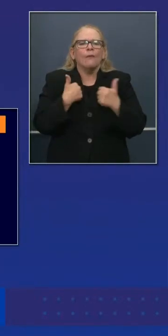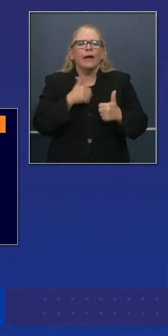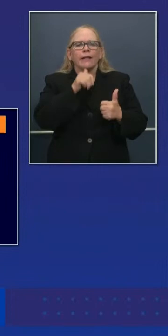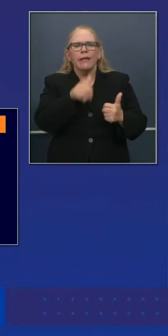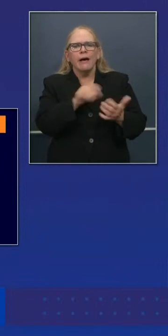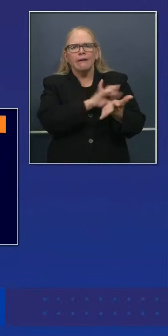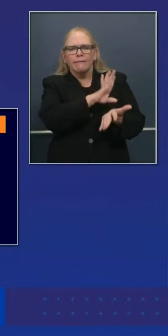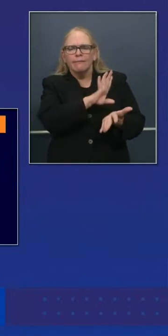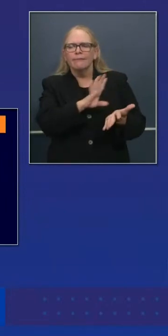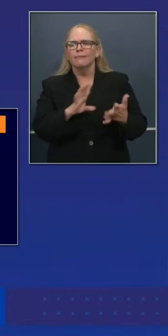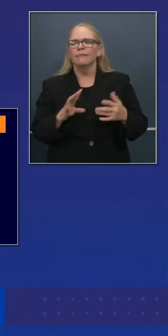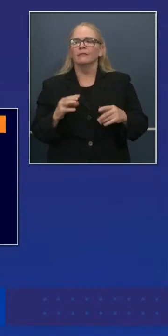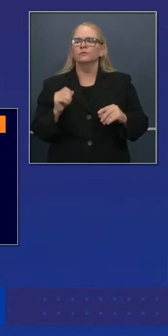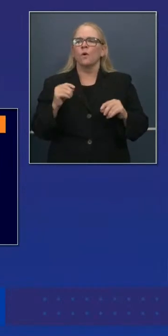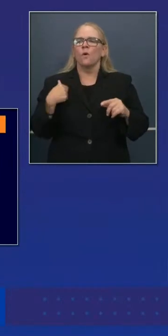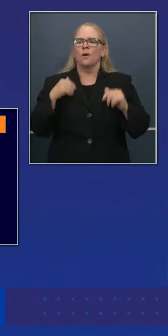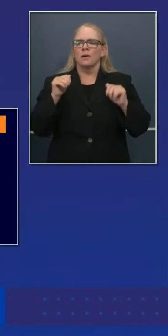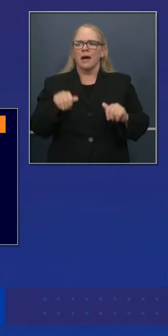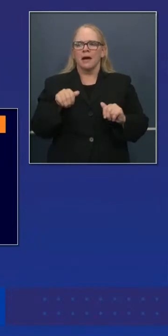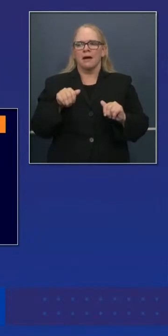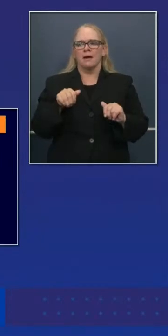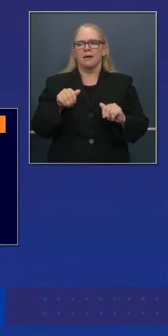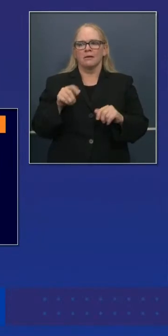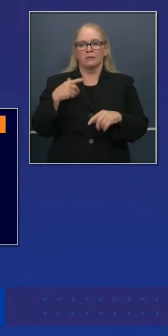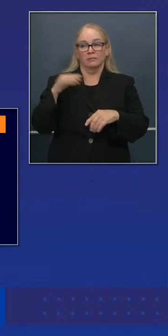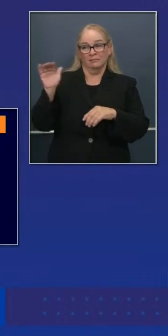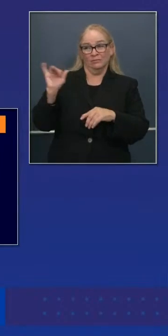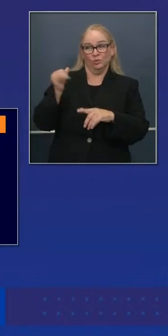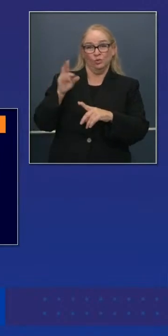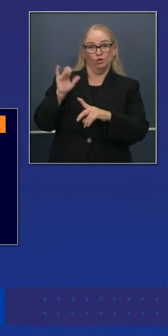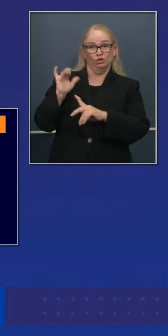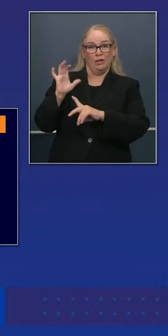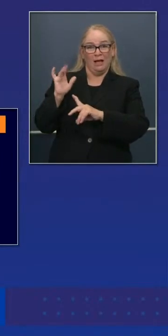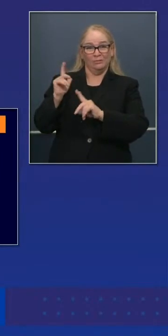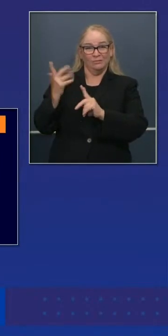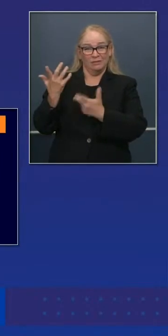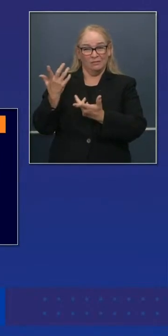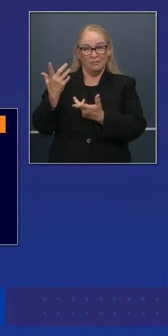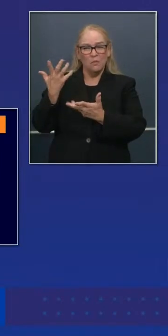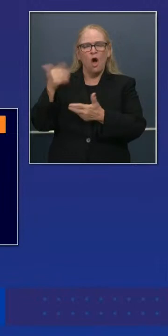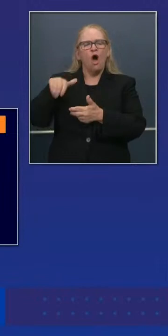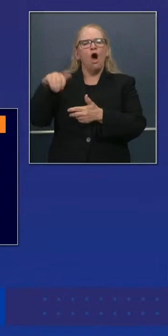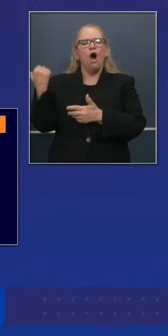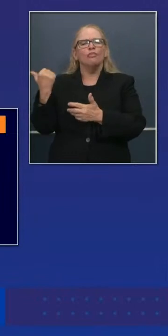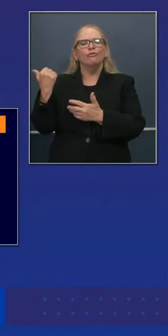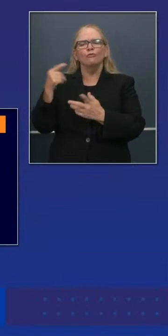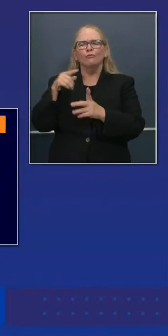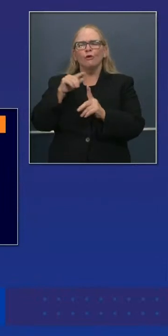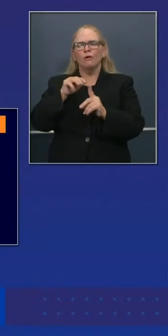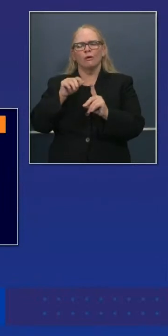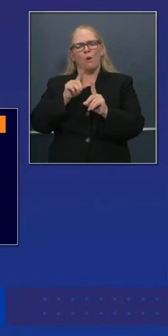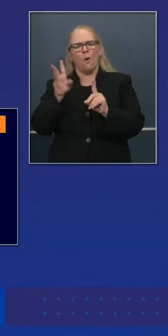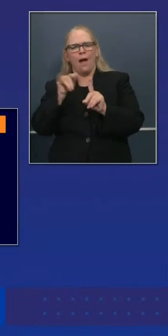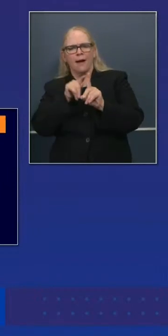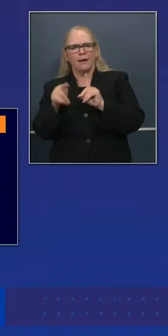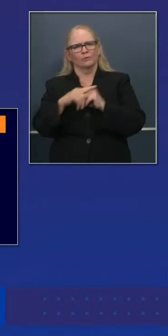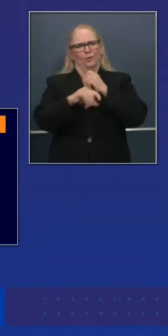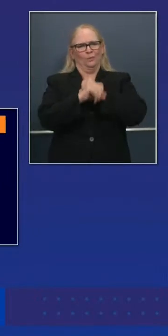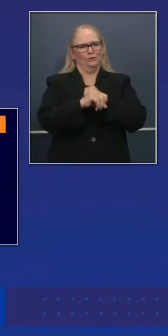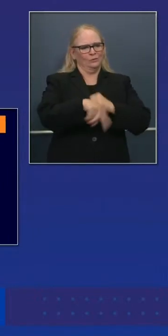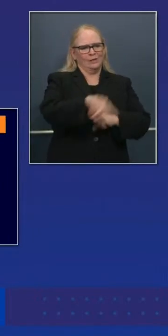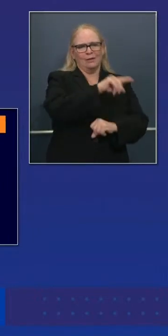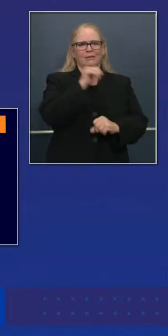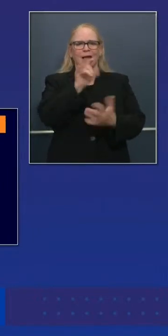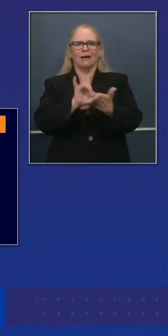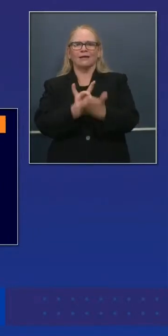of the Judicial Council to provide some subsequent clarifications, ultimately, we hope, potentially expanding